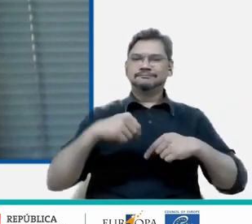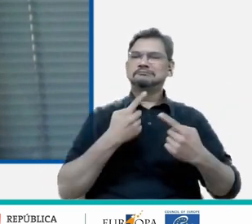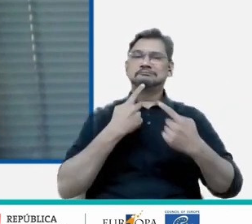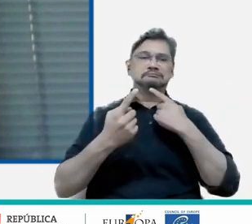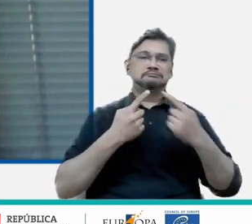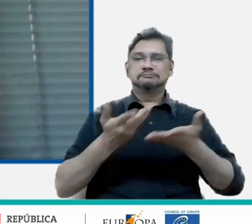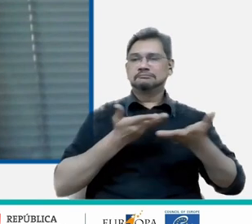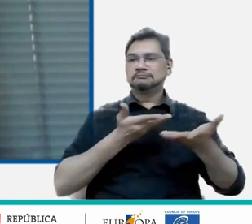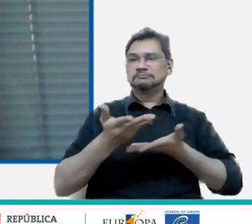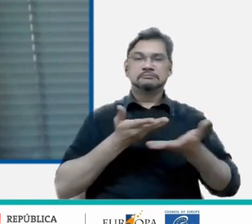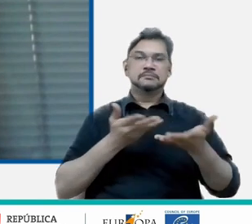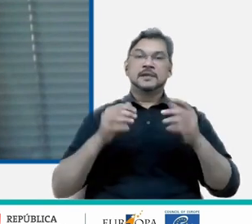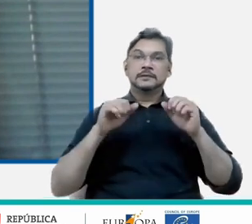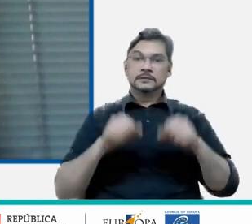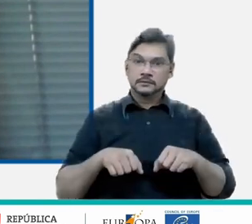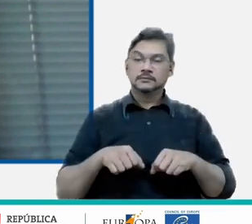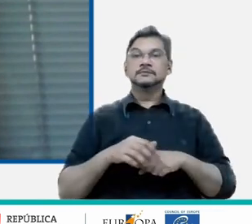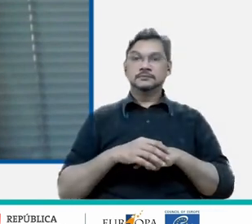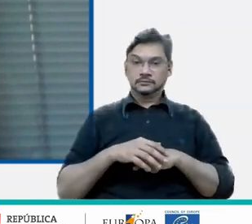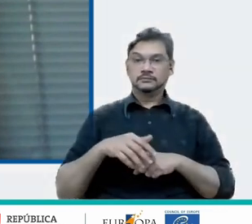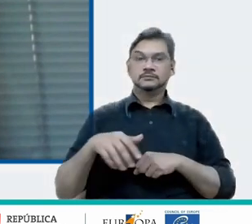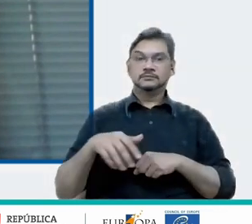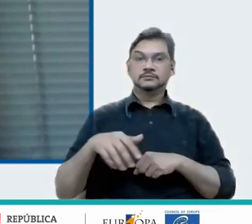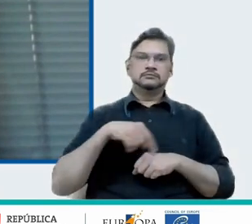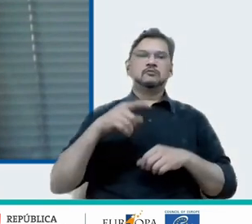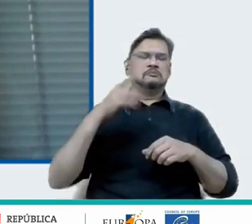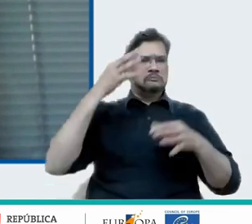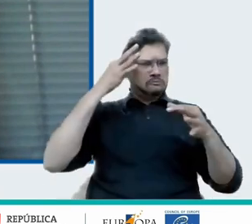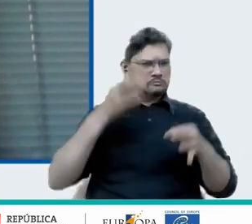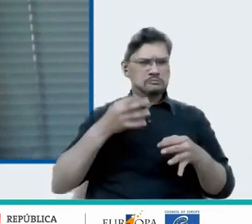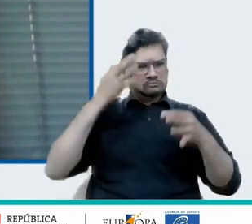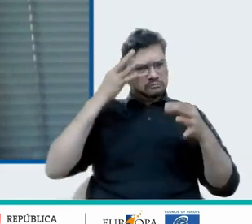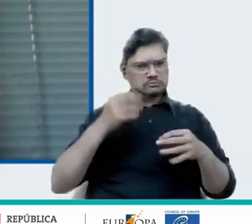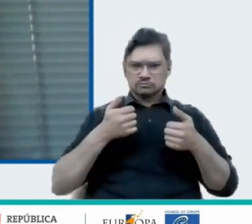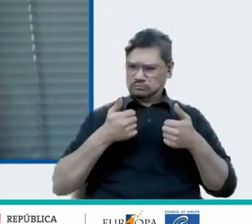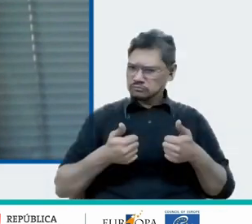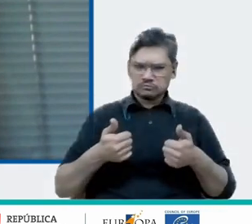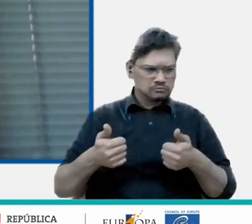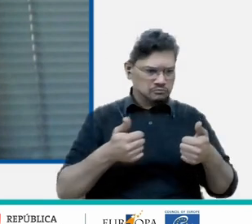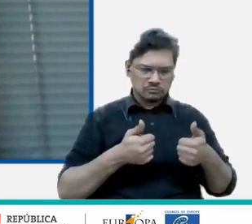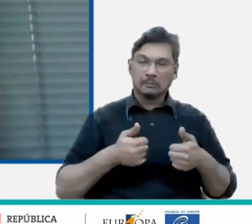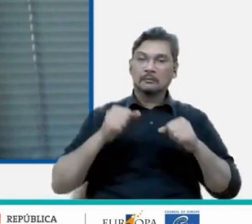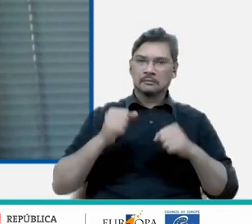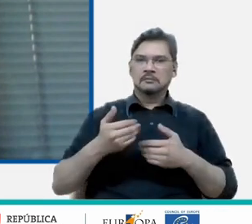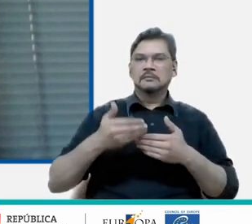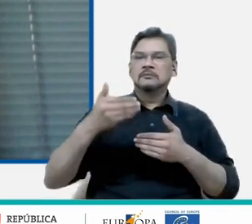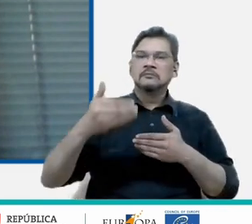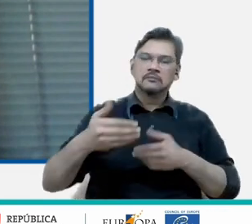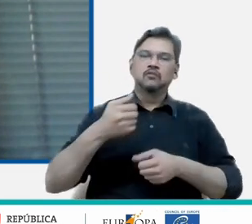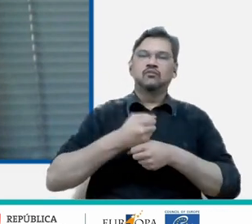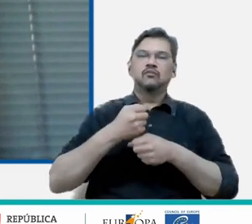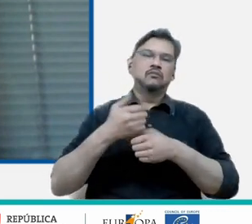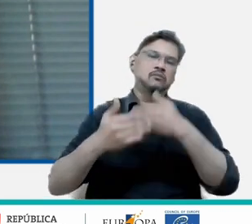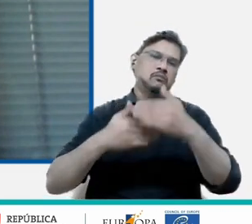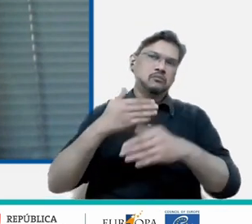make possible to make decisions and to carry on to this resilience, this proactive resilience building projects.